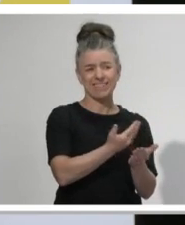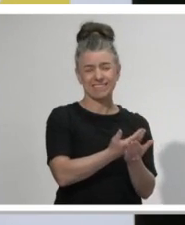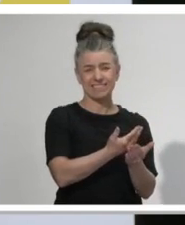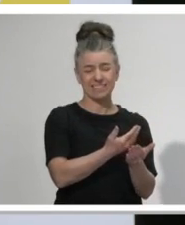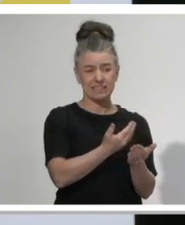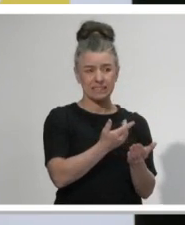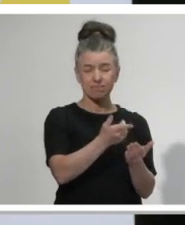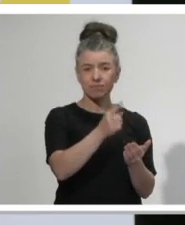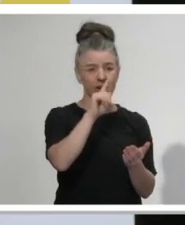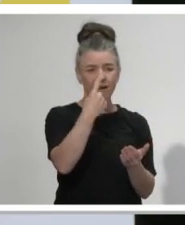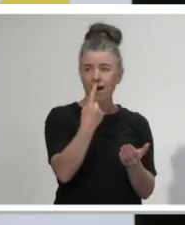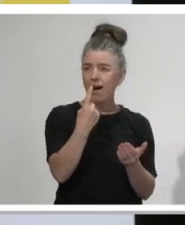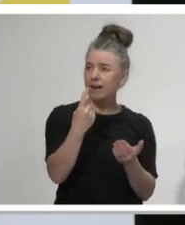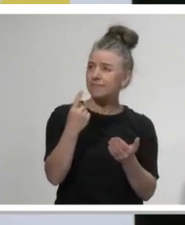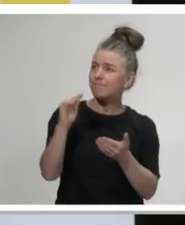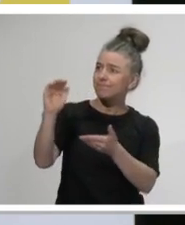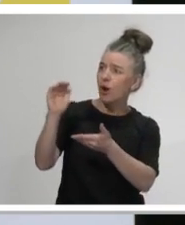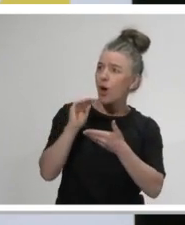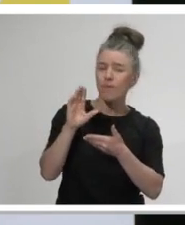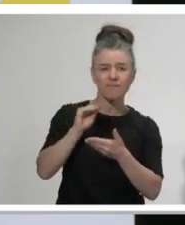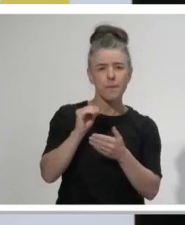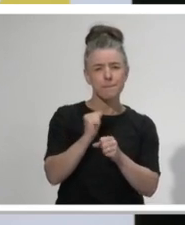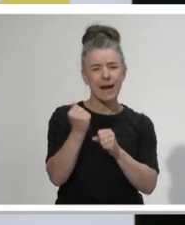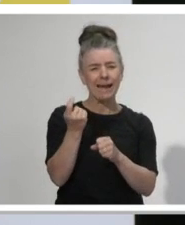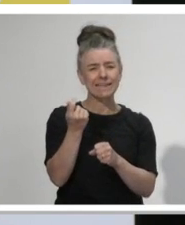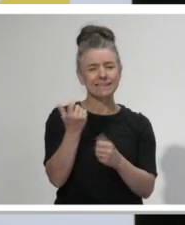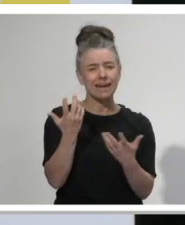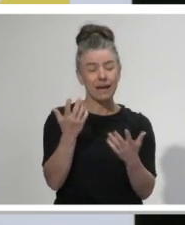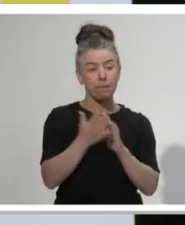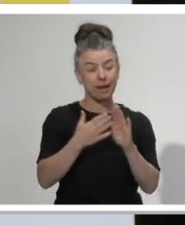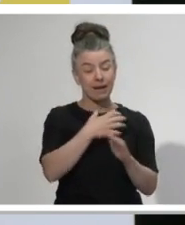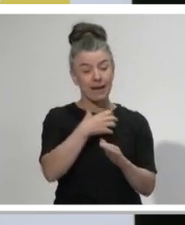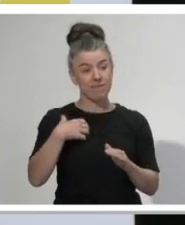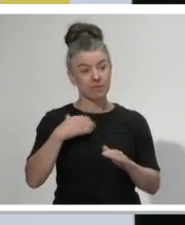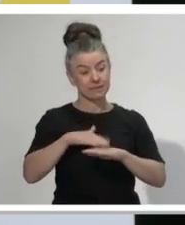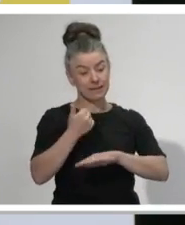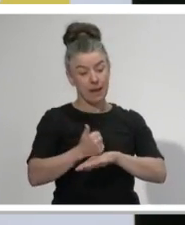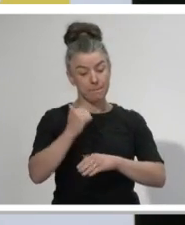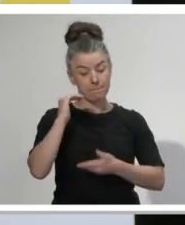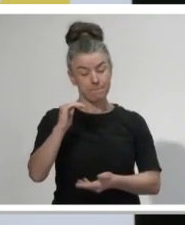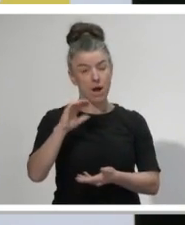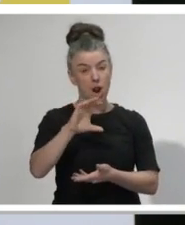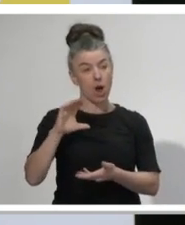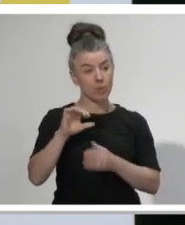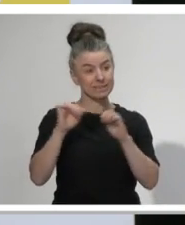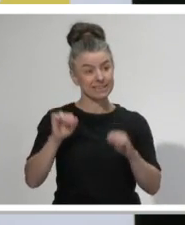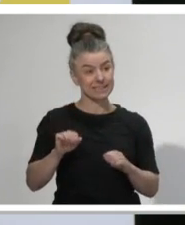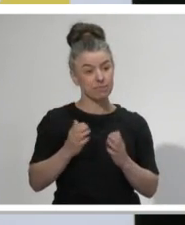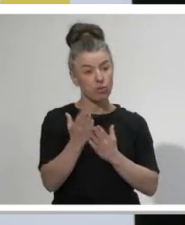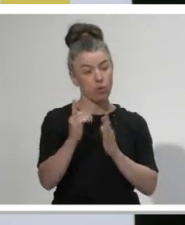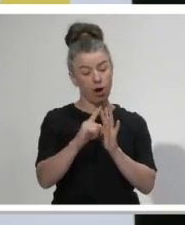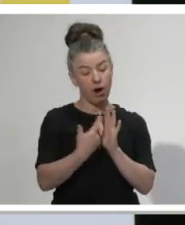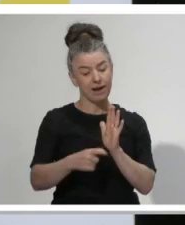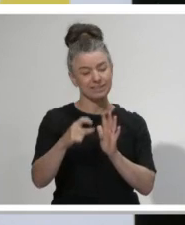can't always get the support that they need from a bank. So this is a scheme that's designed specifically for small and medium